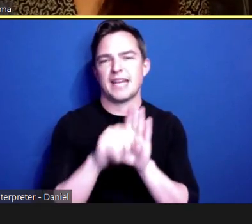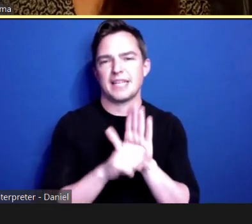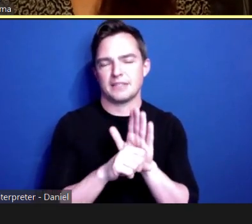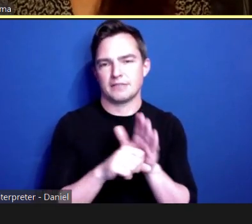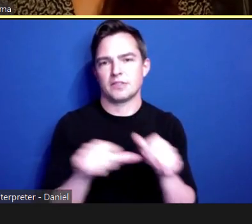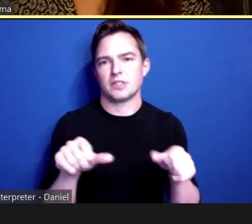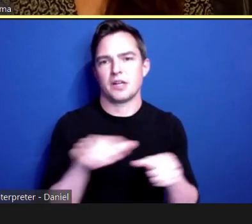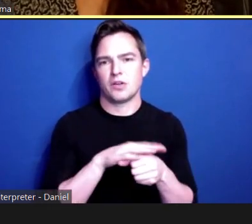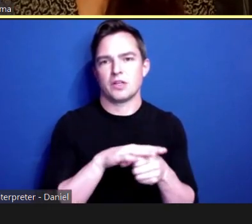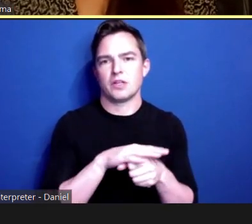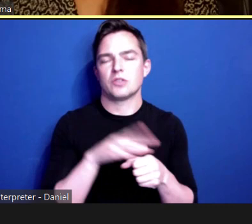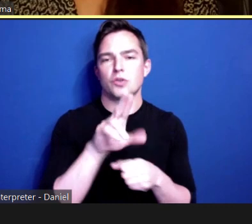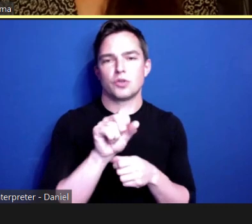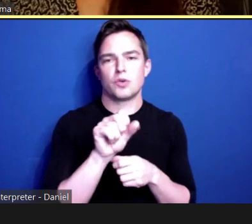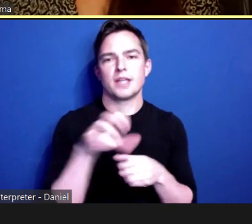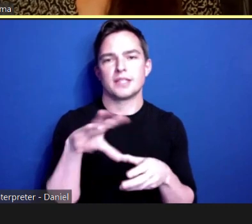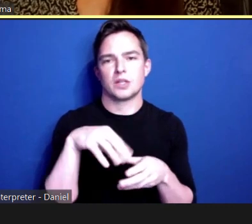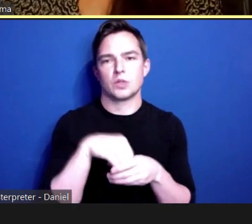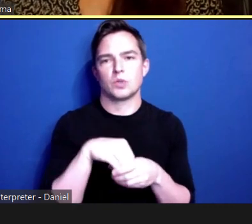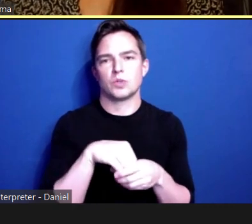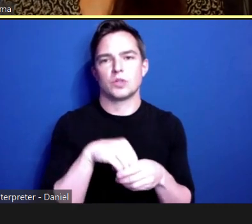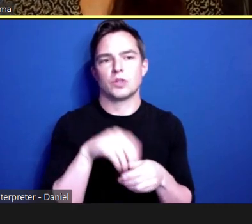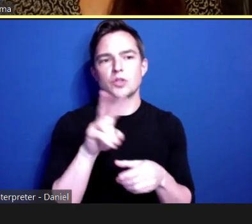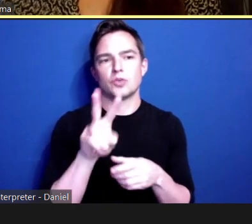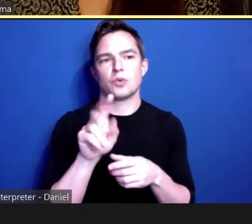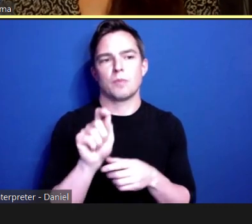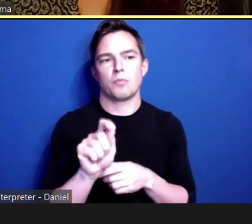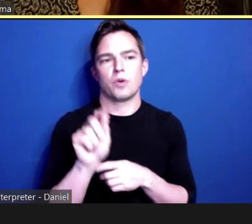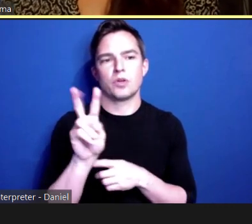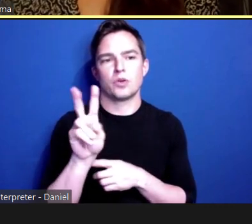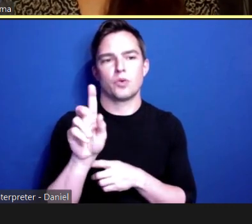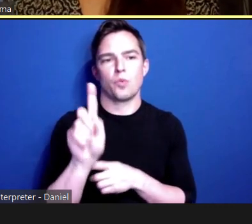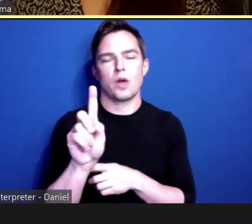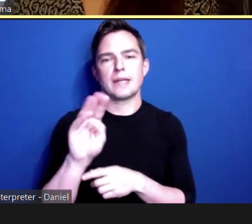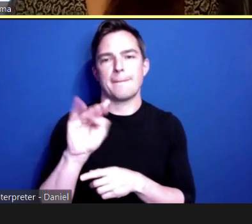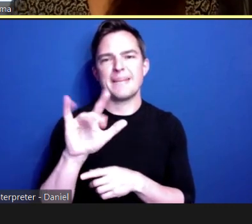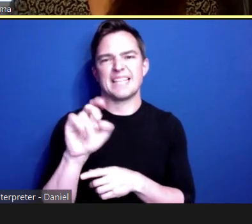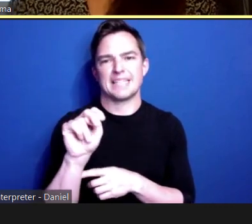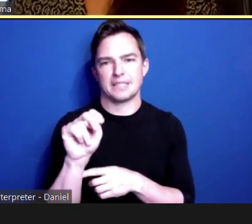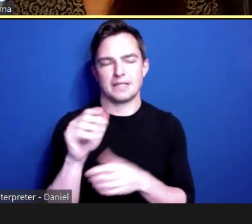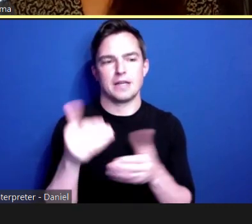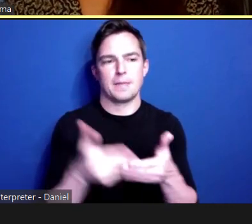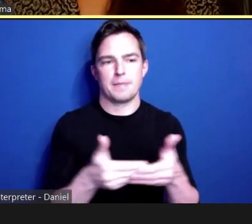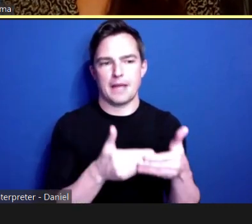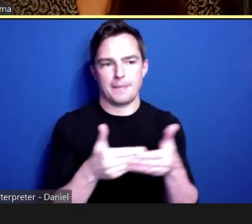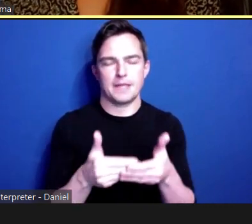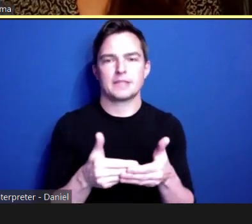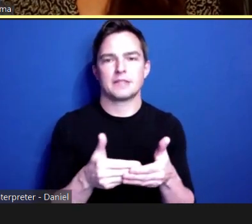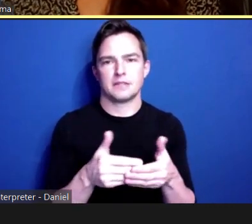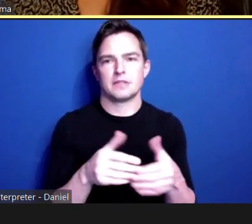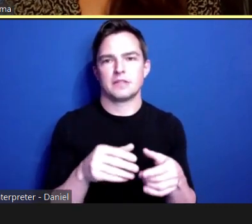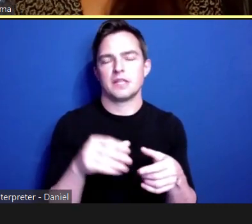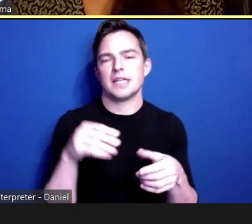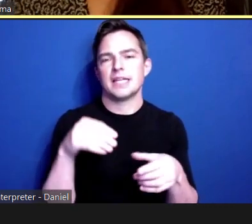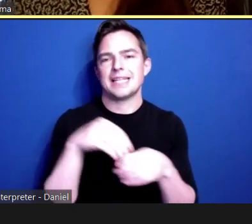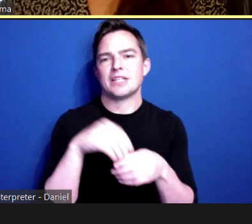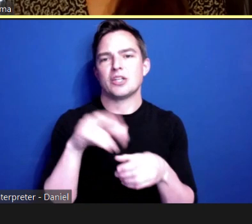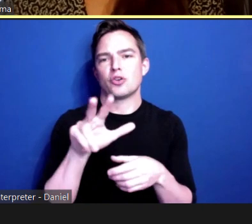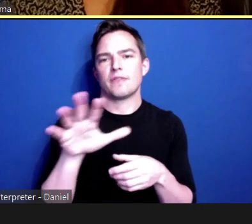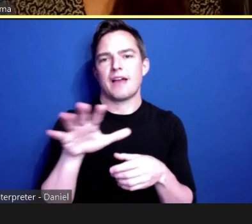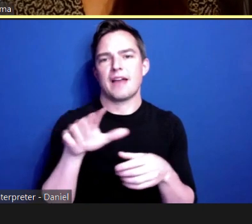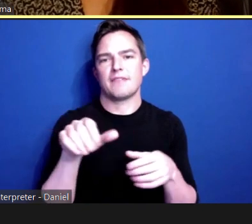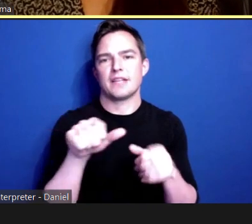the analysis includes 2.1 million babies. Again, that's for 35 jurisdictions.